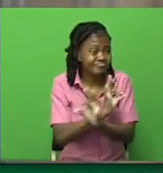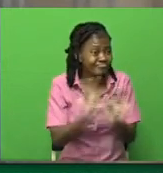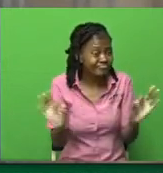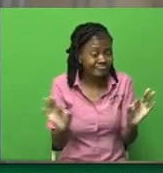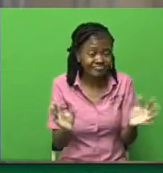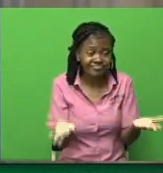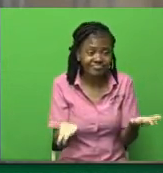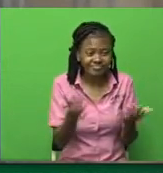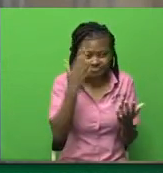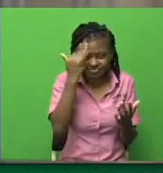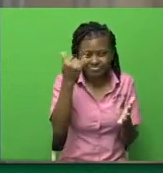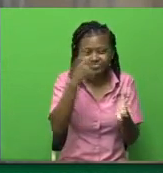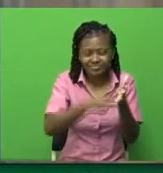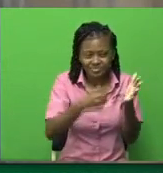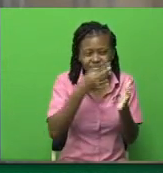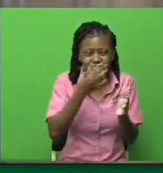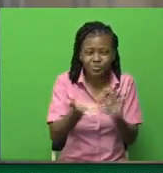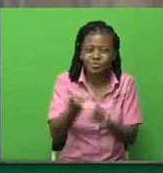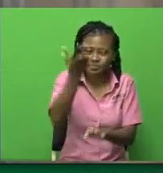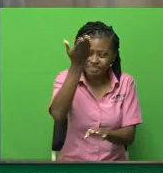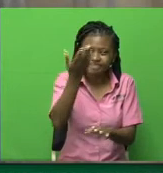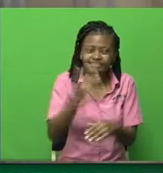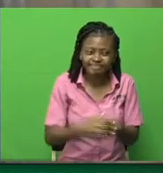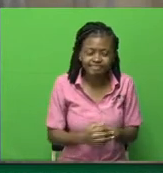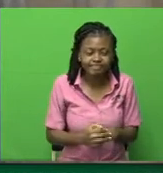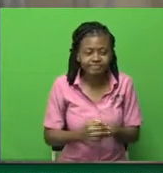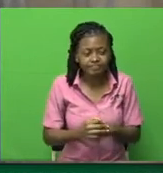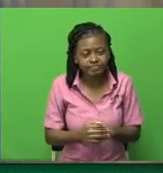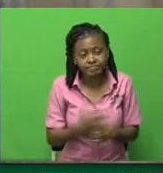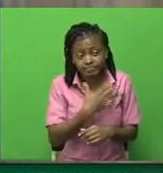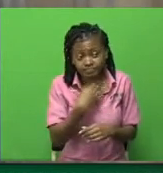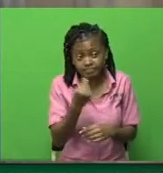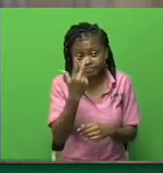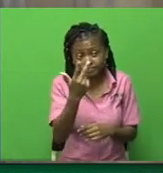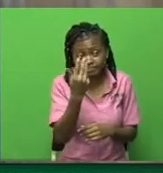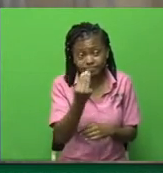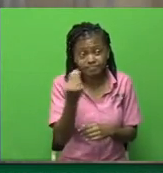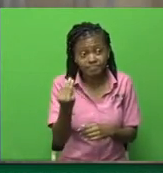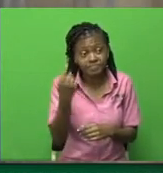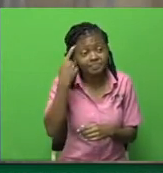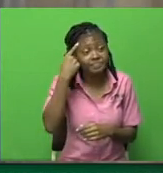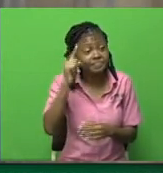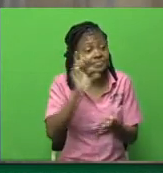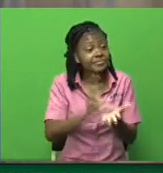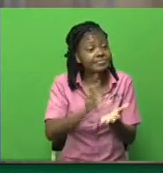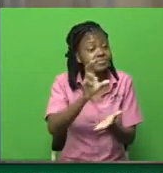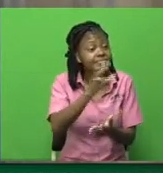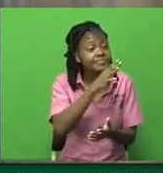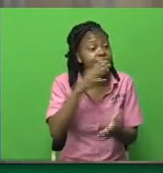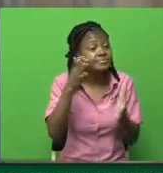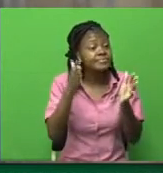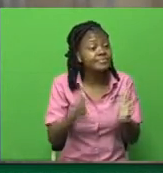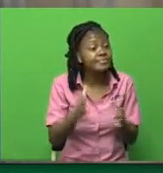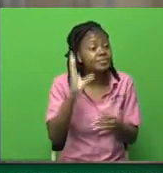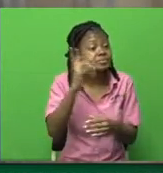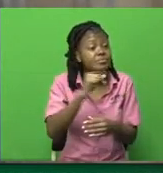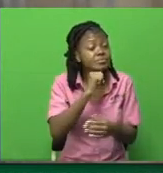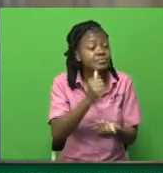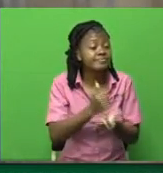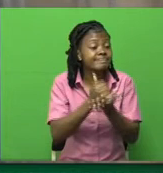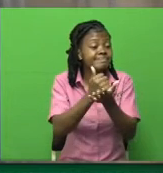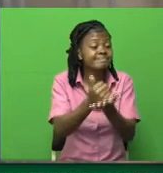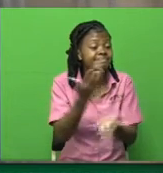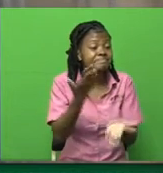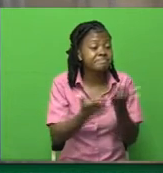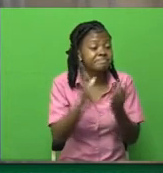allocated 300 million that will never be used to benefit Farmers this might be used by hampers again we saw what happened